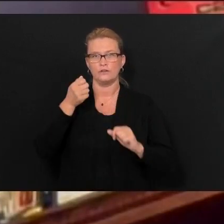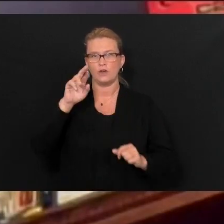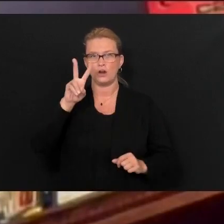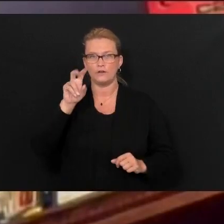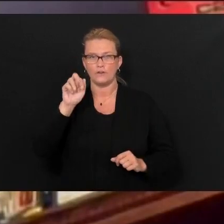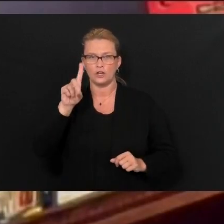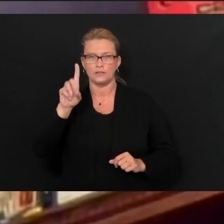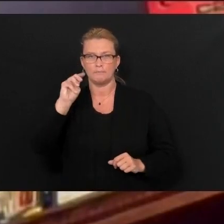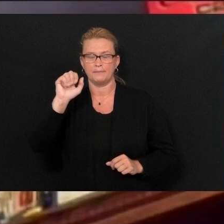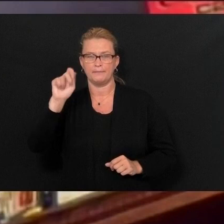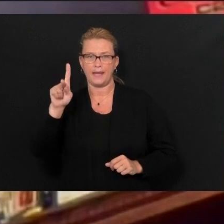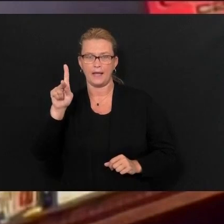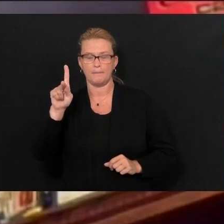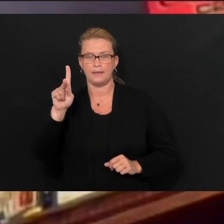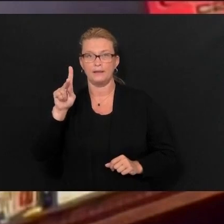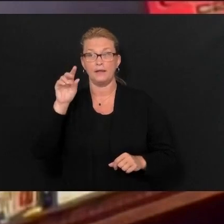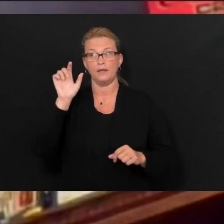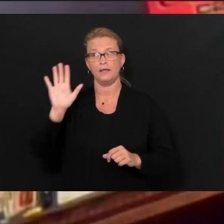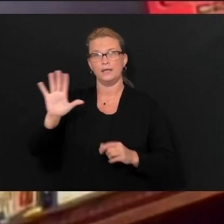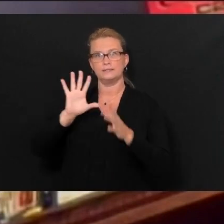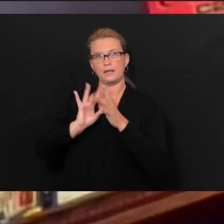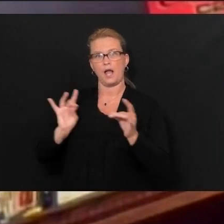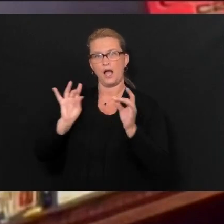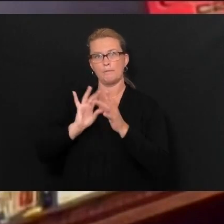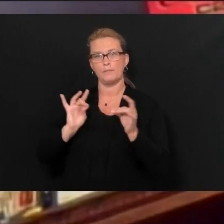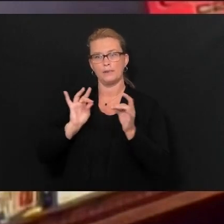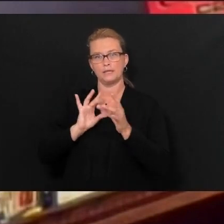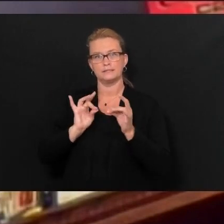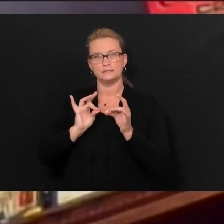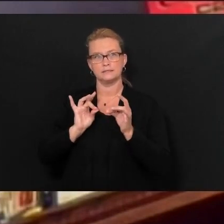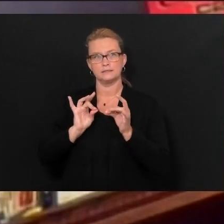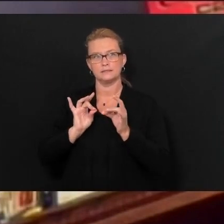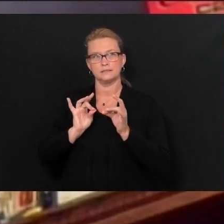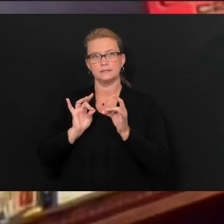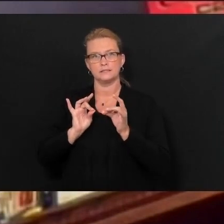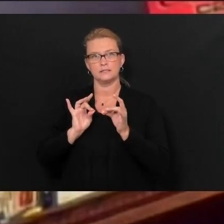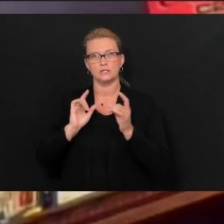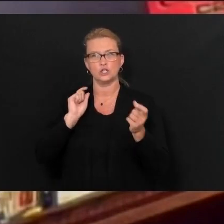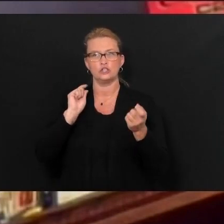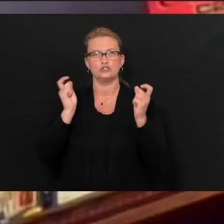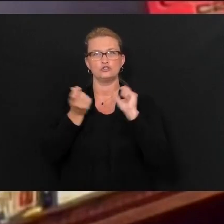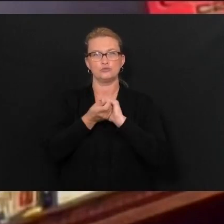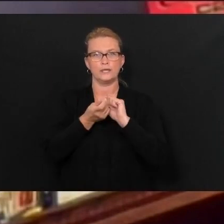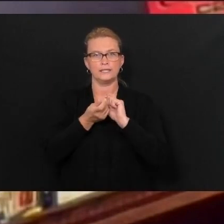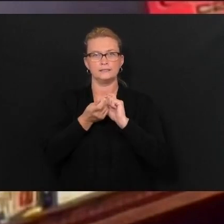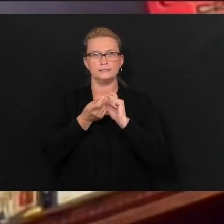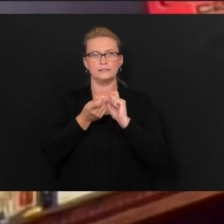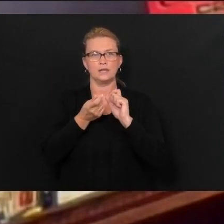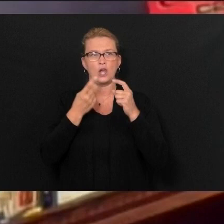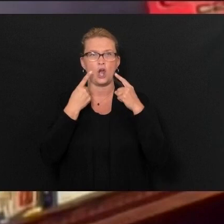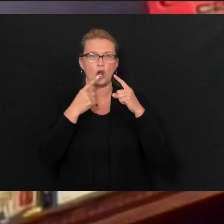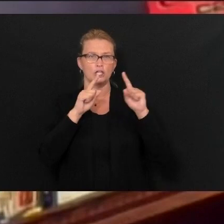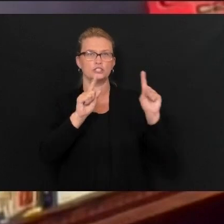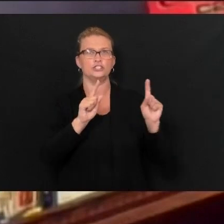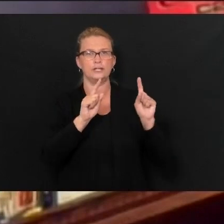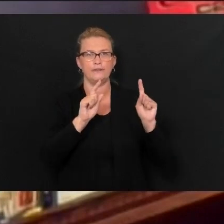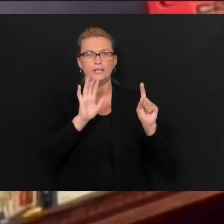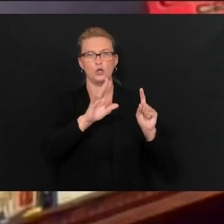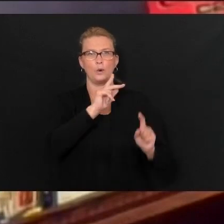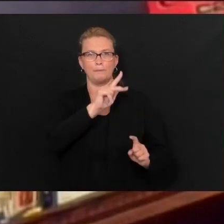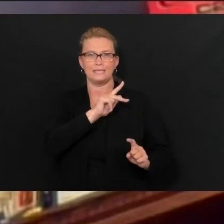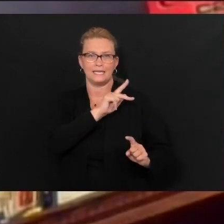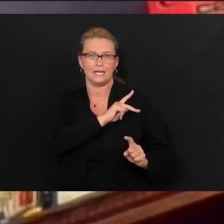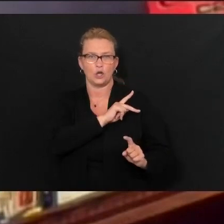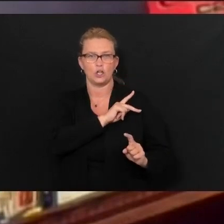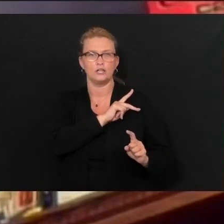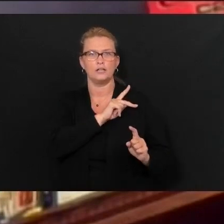And his comments in the article overall kind of allege that tweaks were made to achieve certain ends, whether they be political or social. I